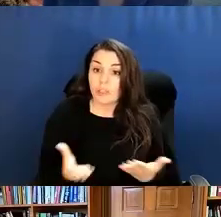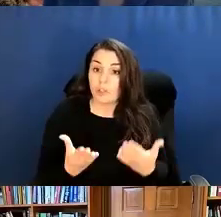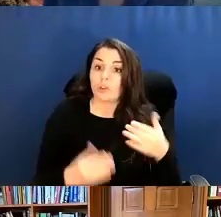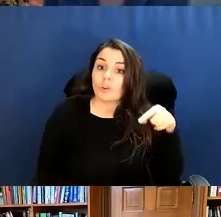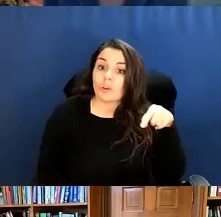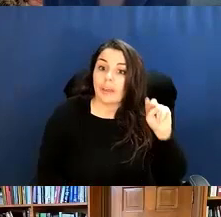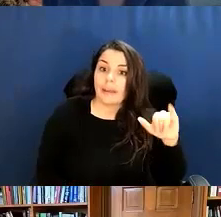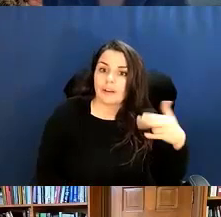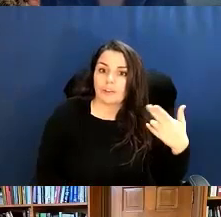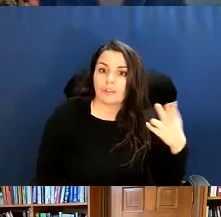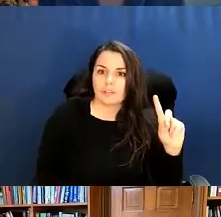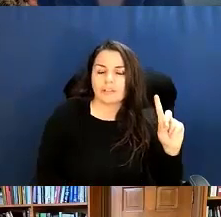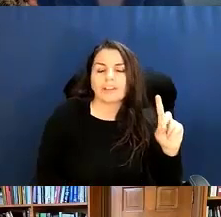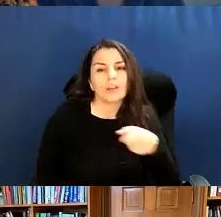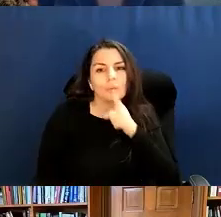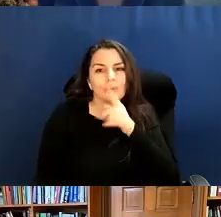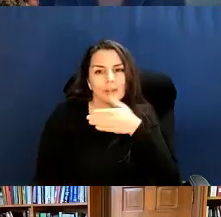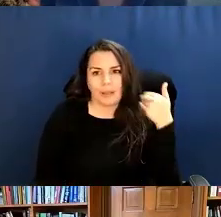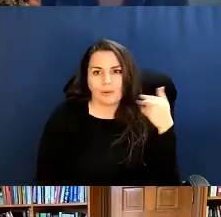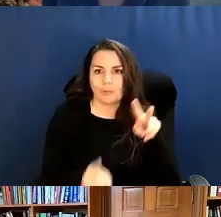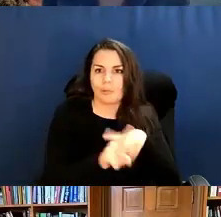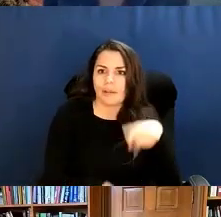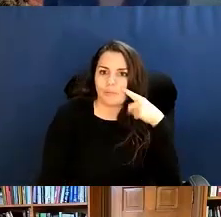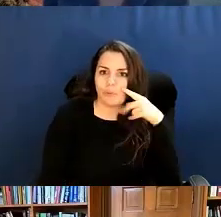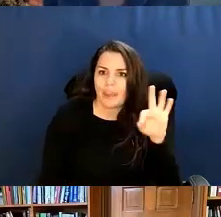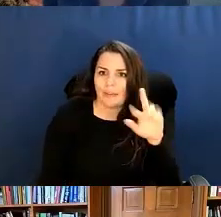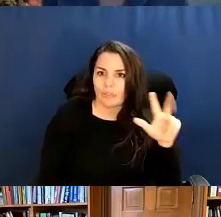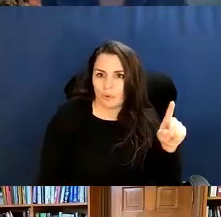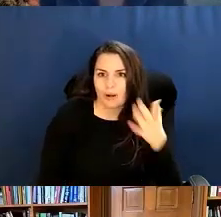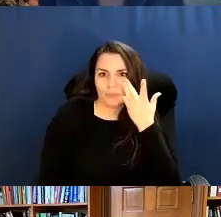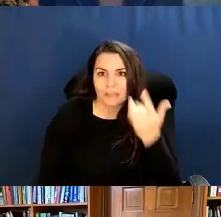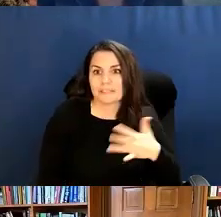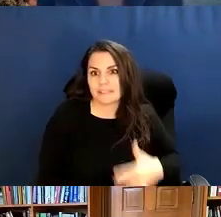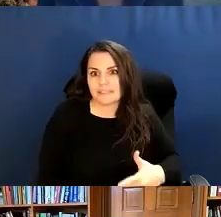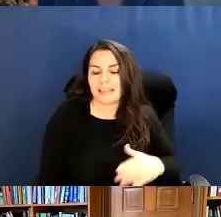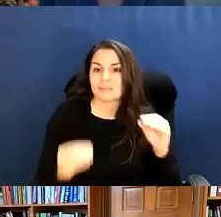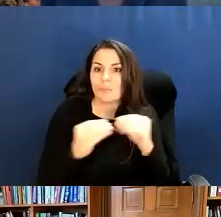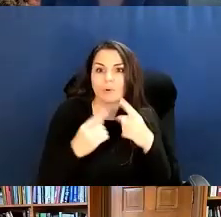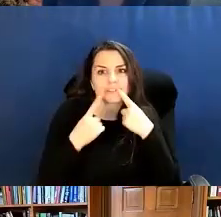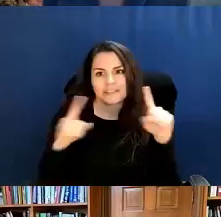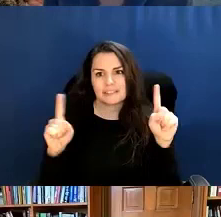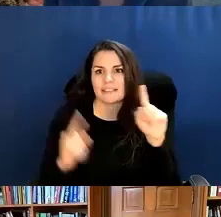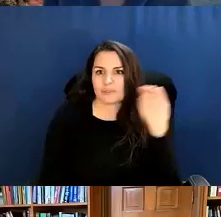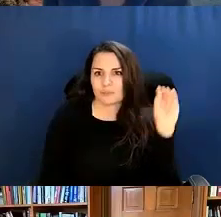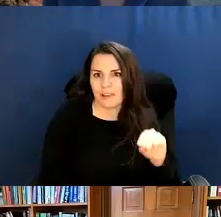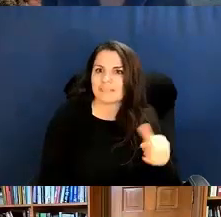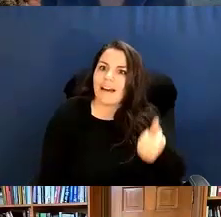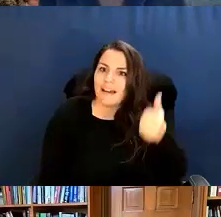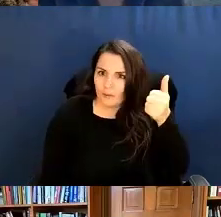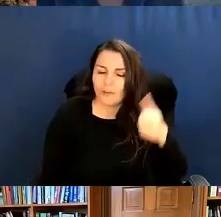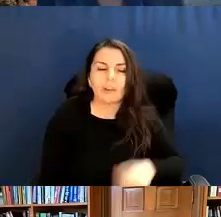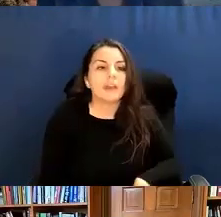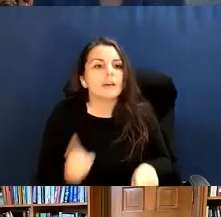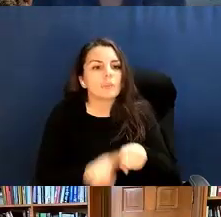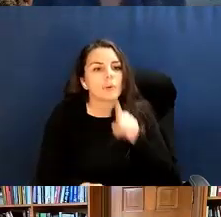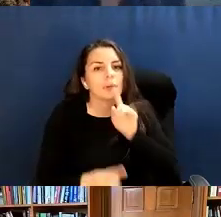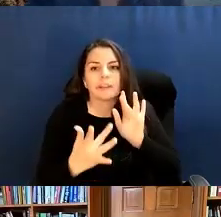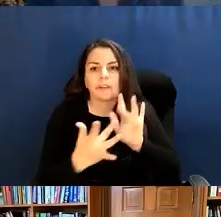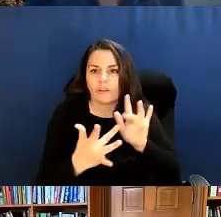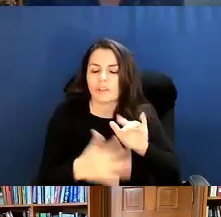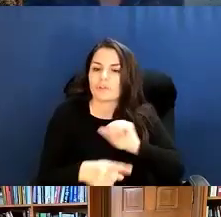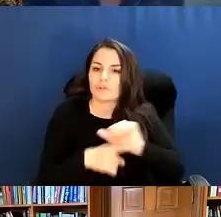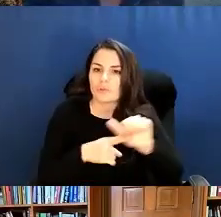the F31 parent. I think why you would apply for one versus another would depend on which institute